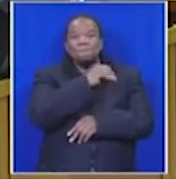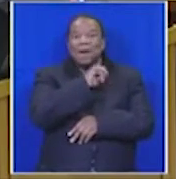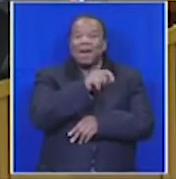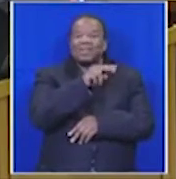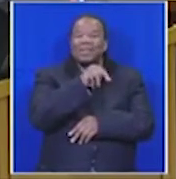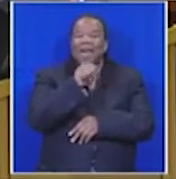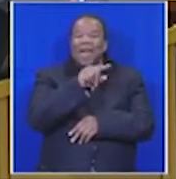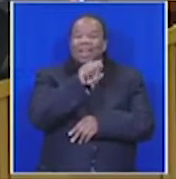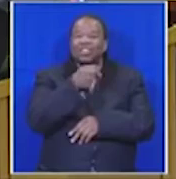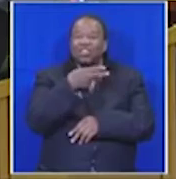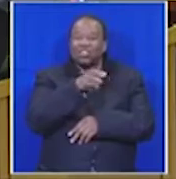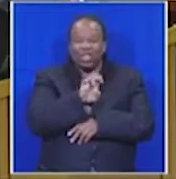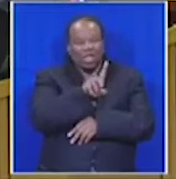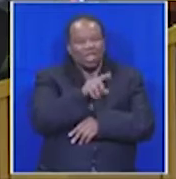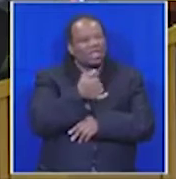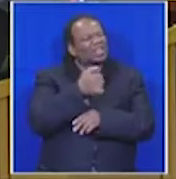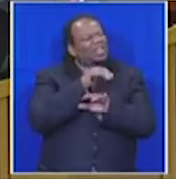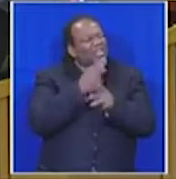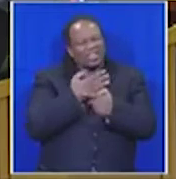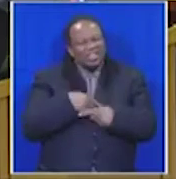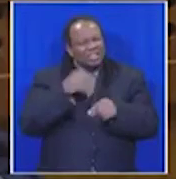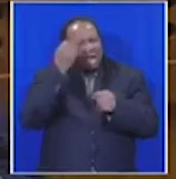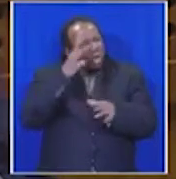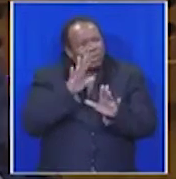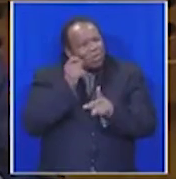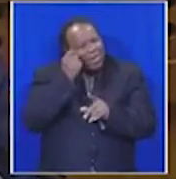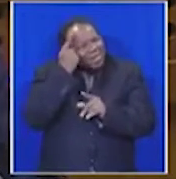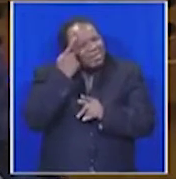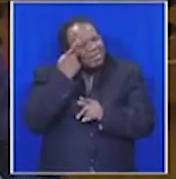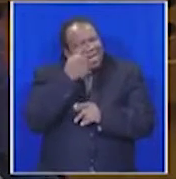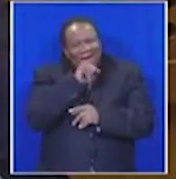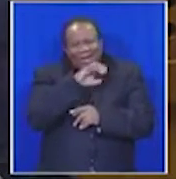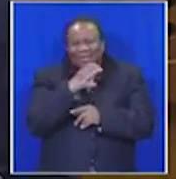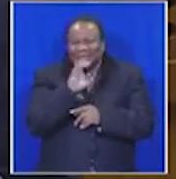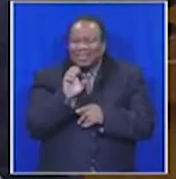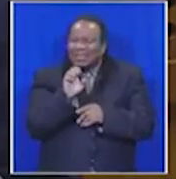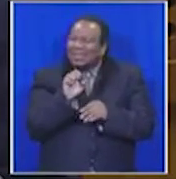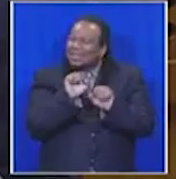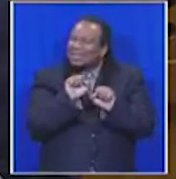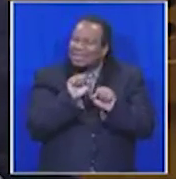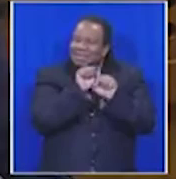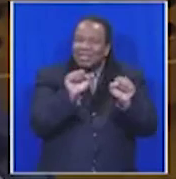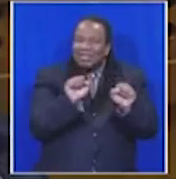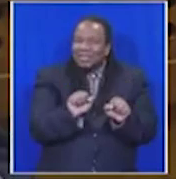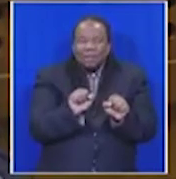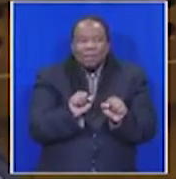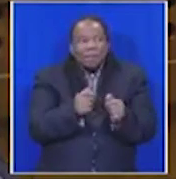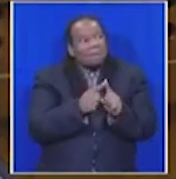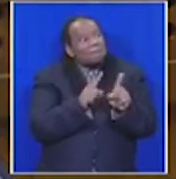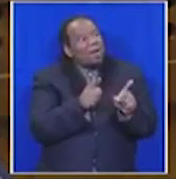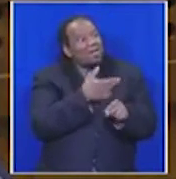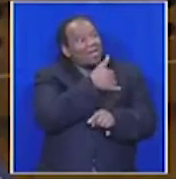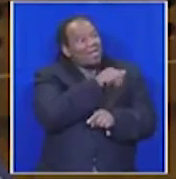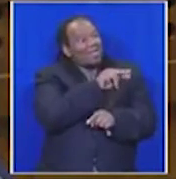who doesn't really understand our electoral system, a system he and the ANC were quite happy to live with while it benefited